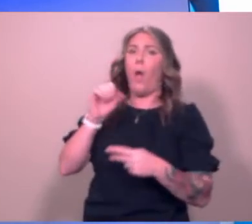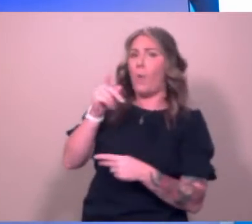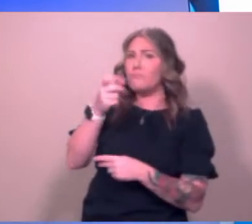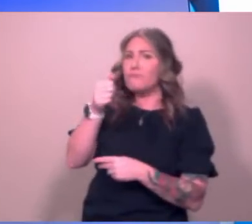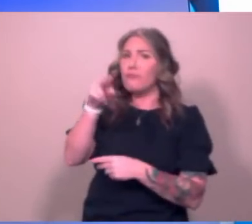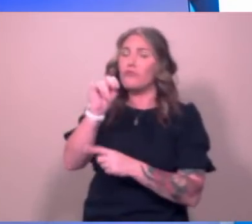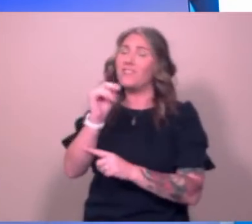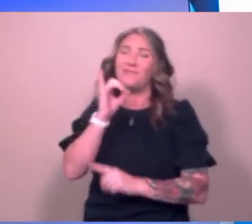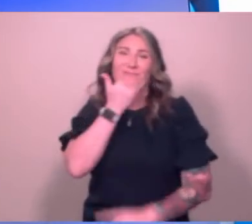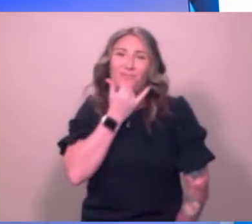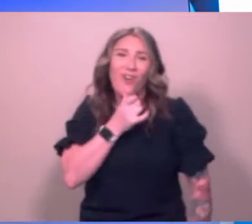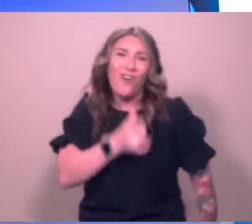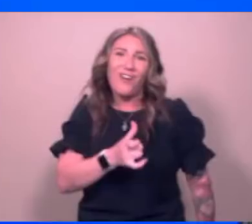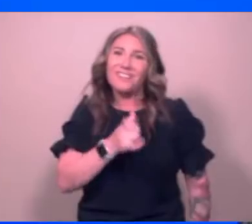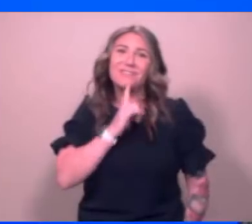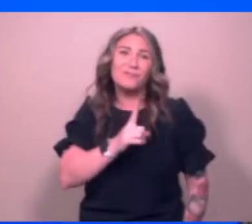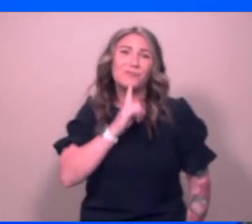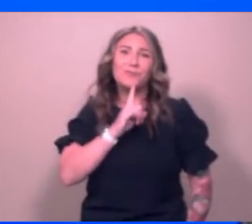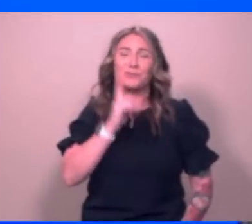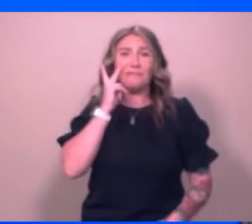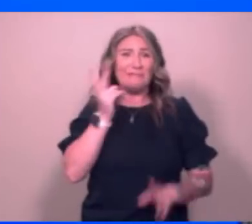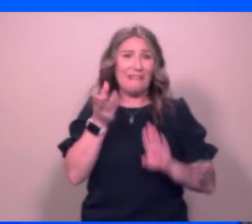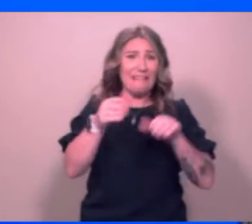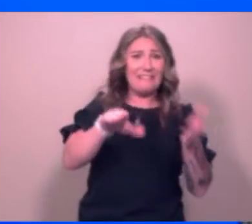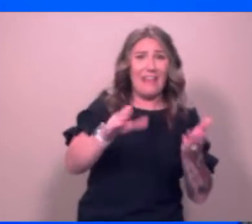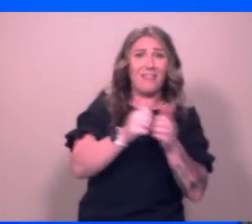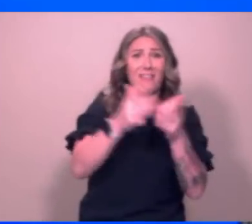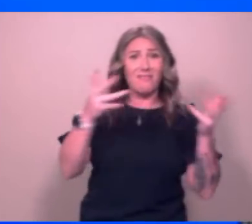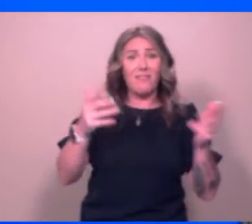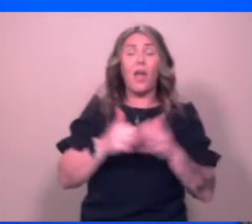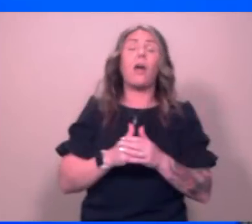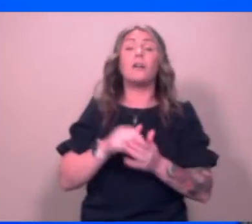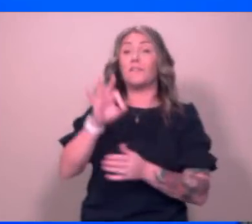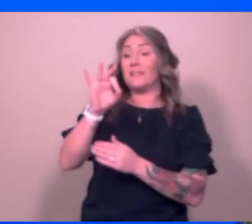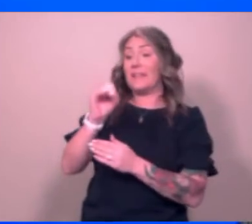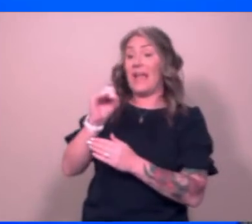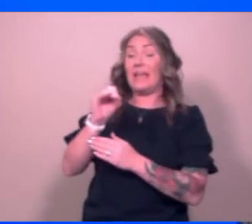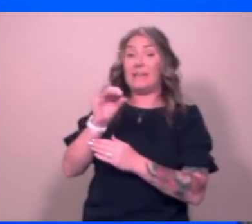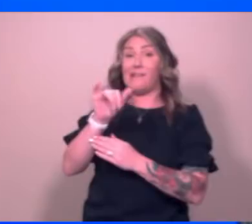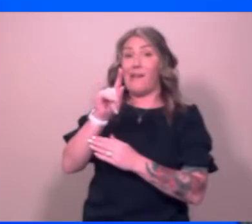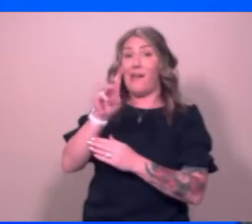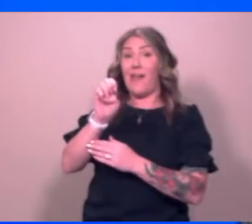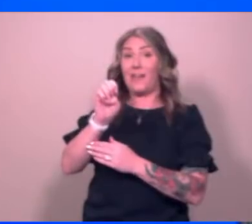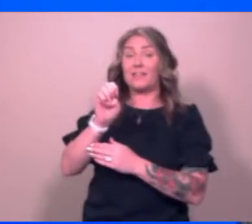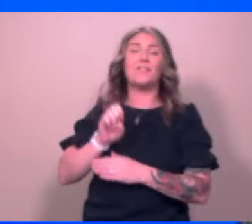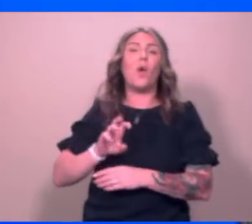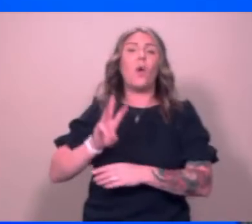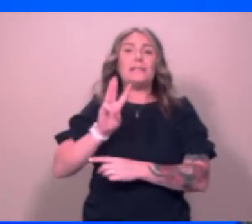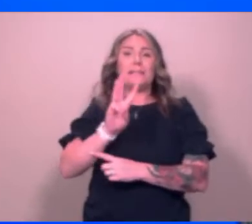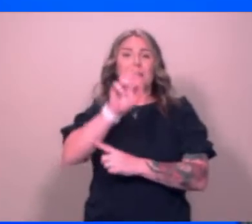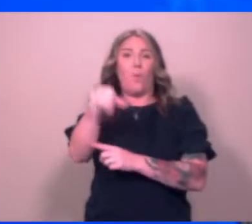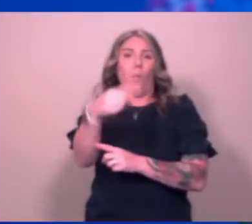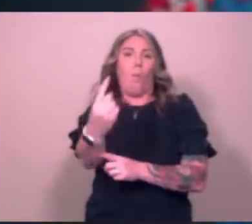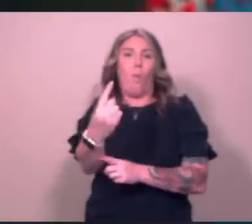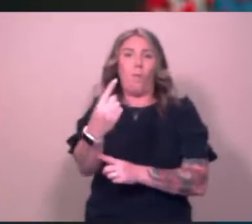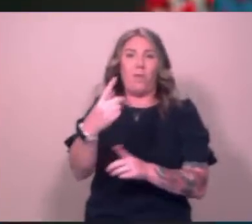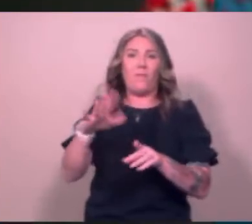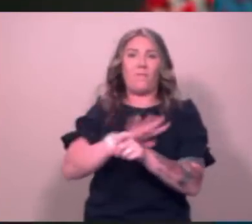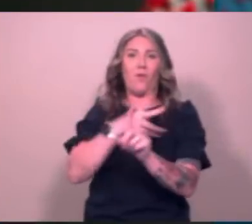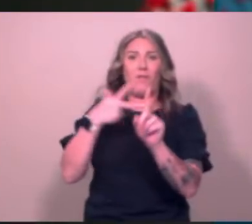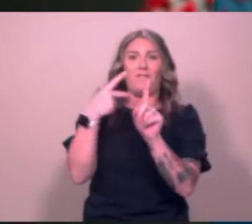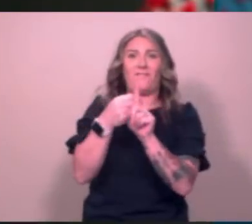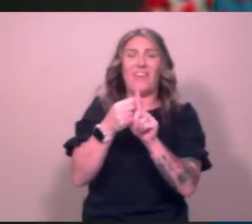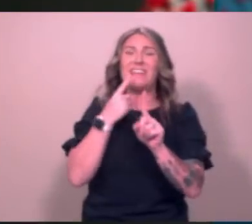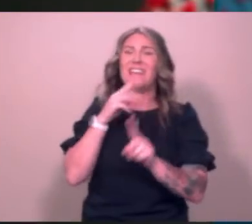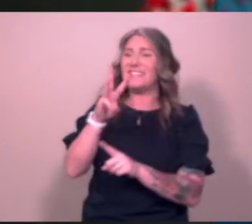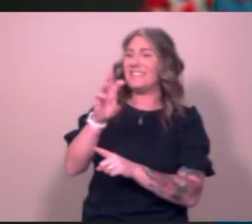We still are seeing a lot of deaths. And of those 90 active infections, we still should say 6 of those are fully vaccinated. So we had